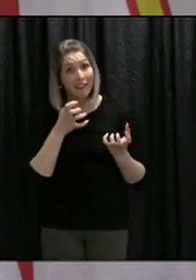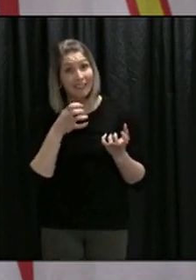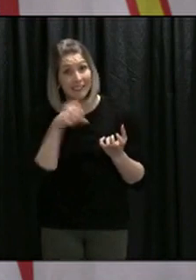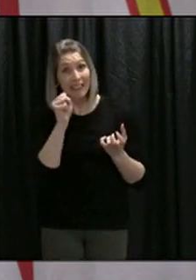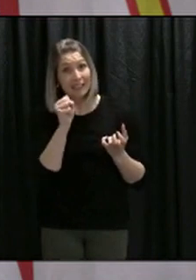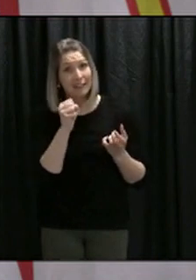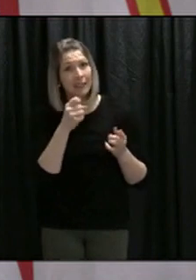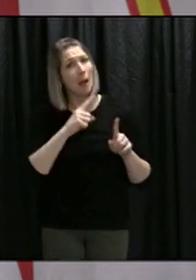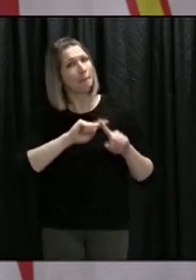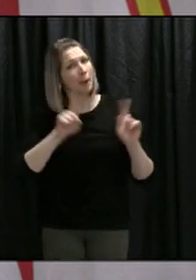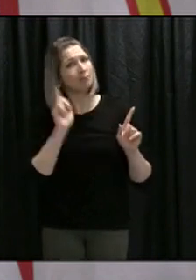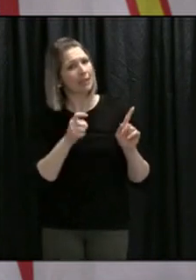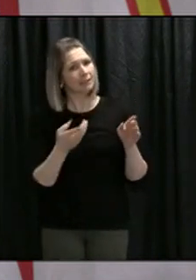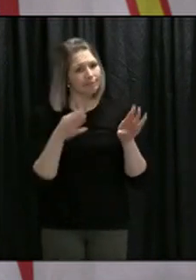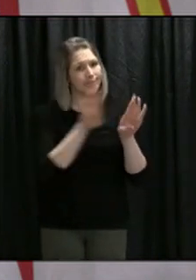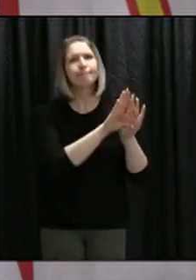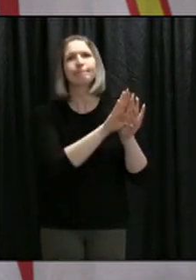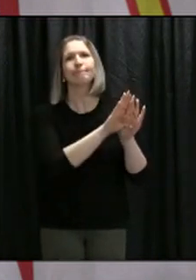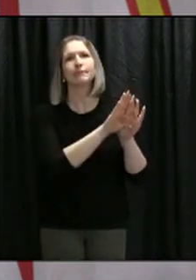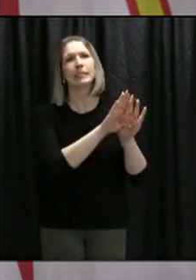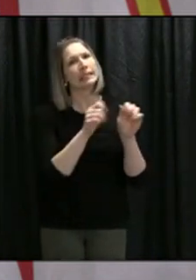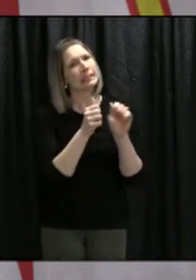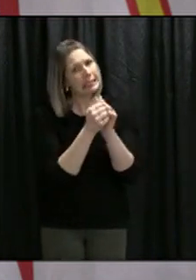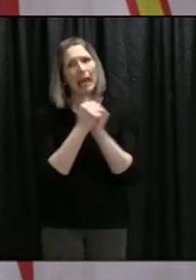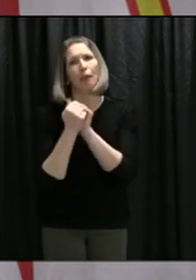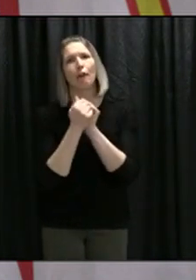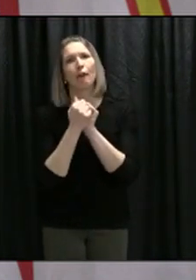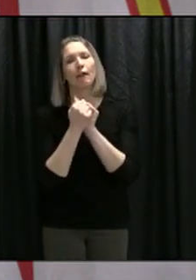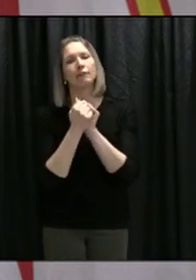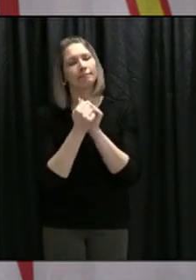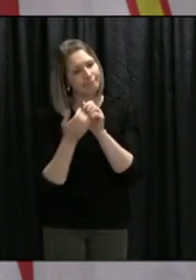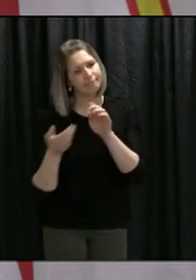only happen if we work together by not moving around.